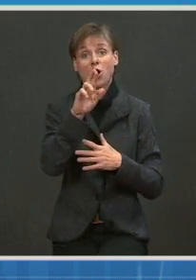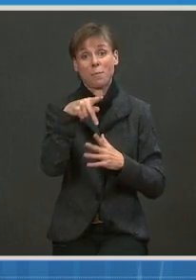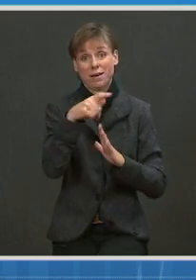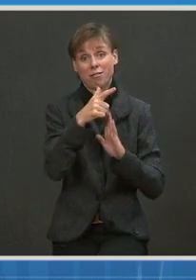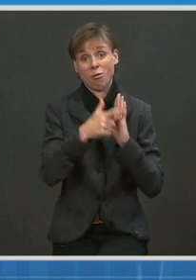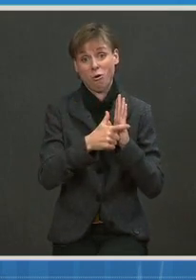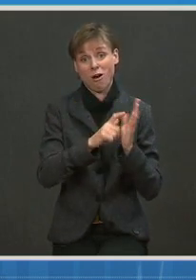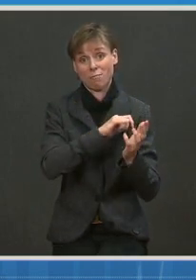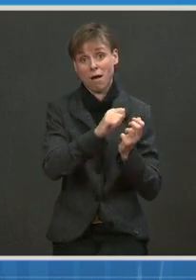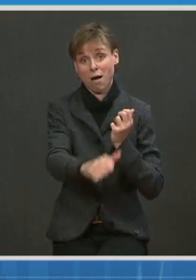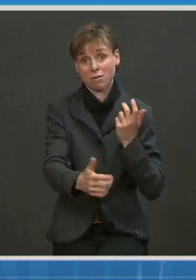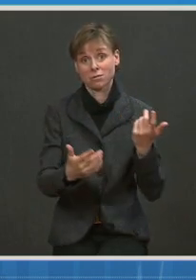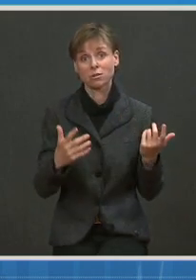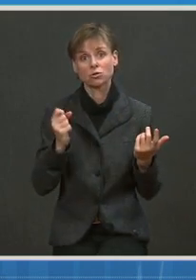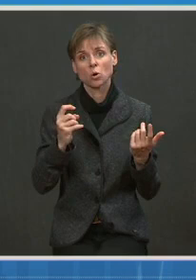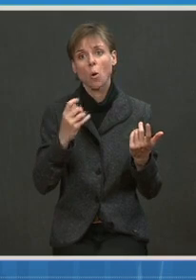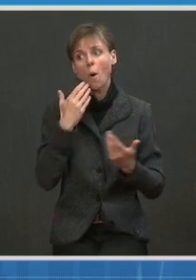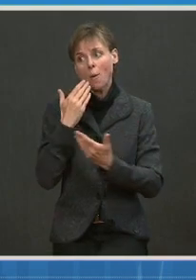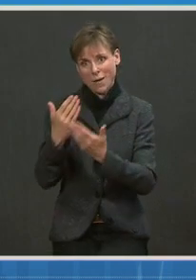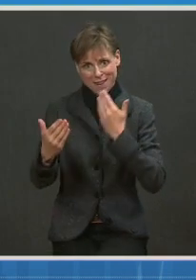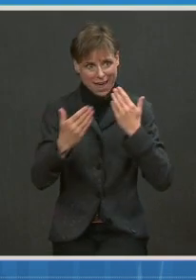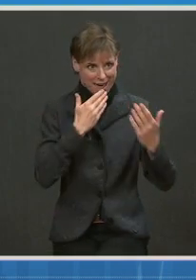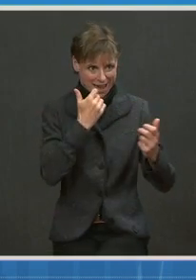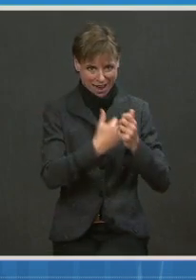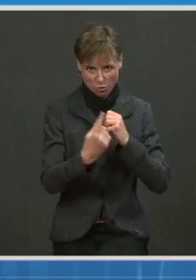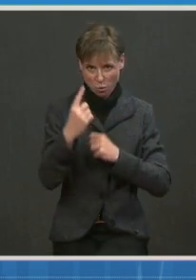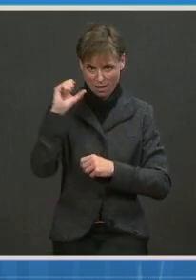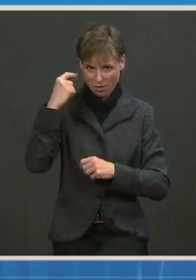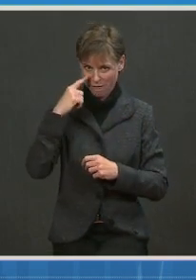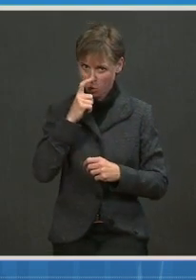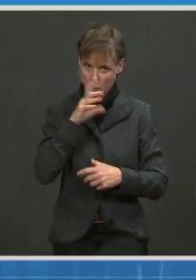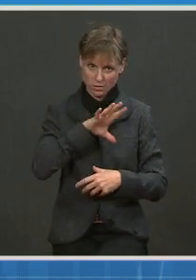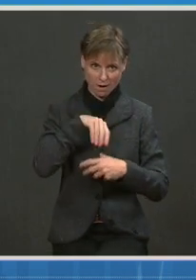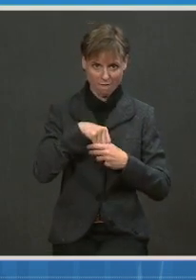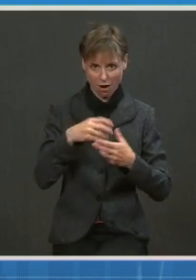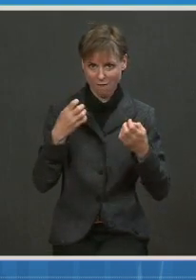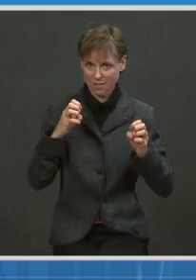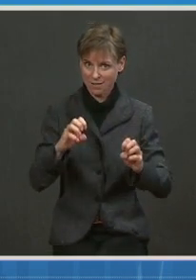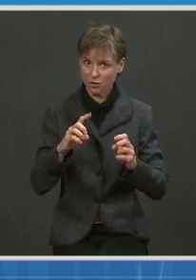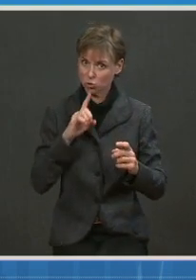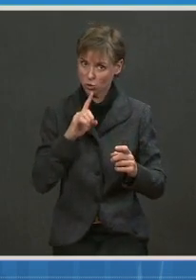government and who is part of this effort for the great speed with which we're